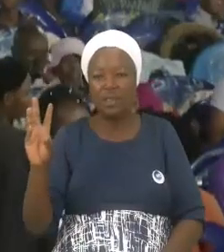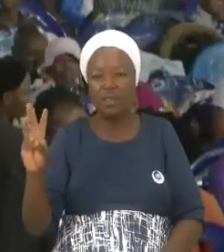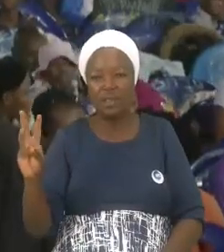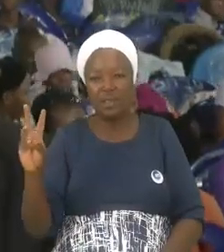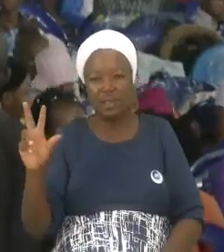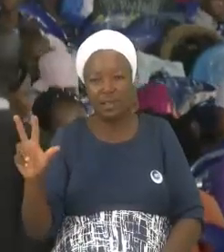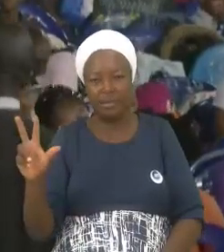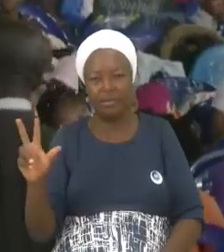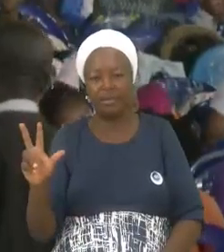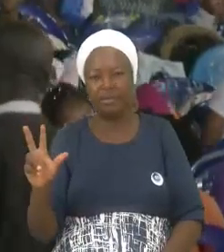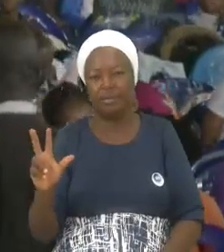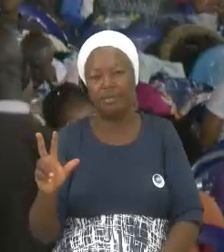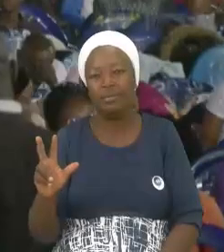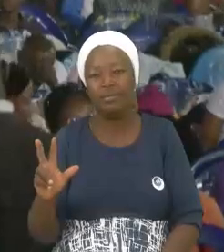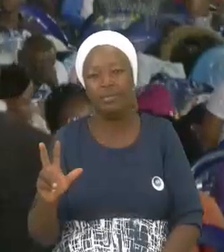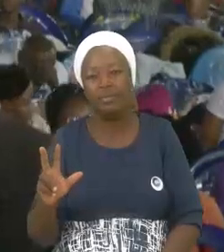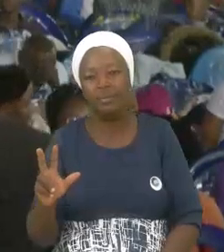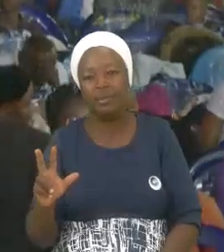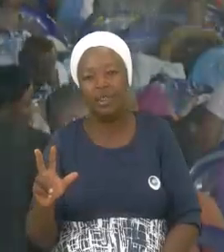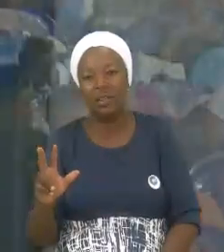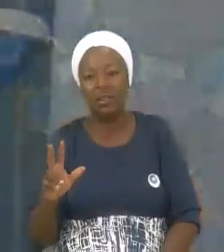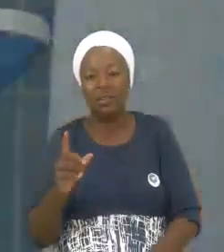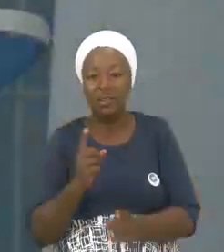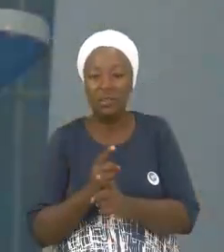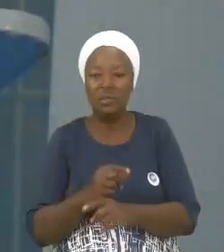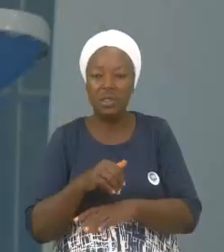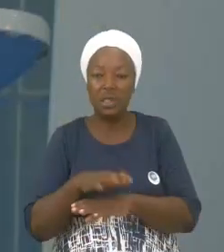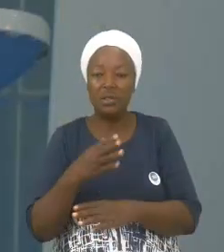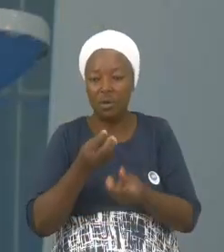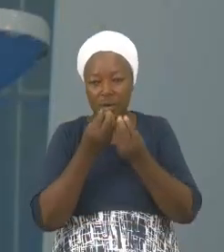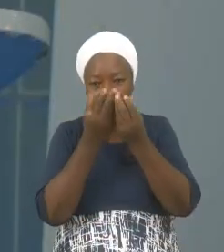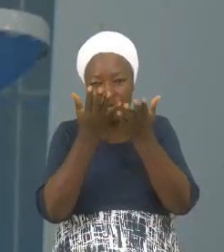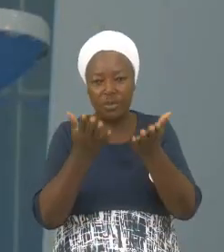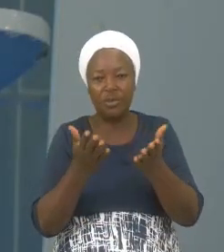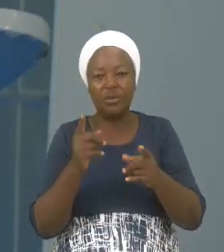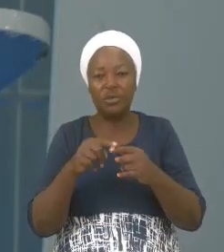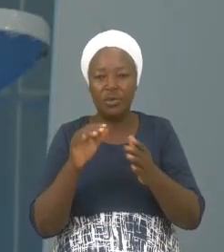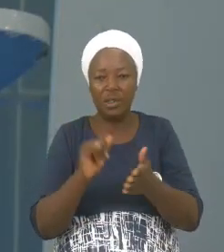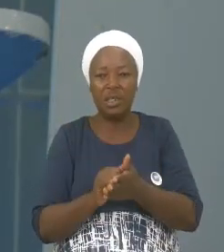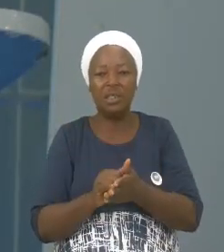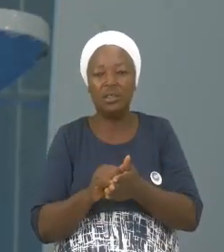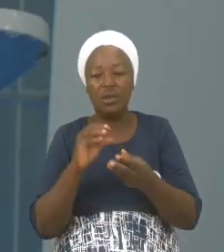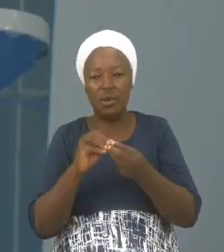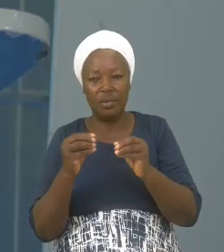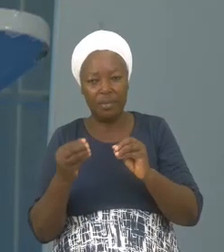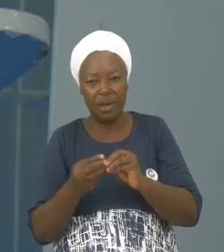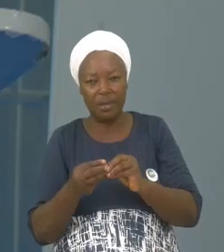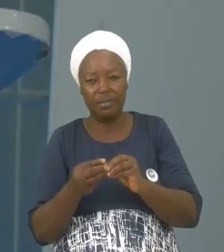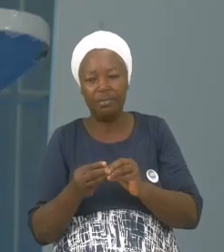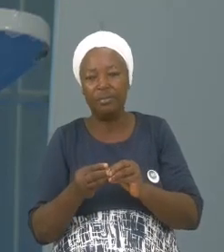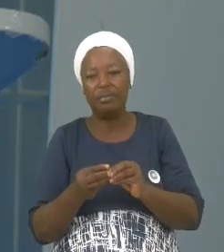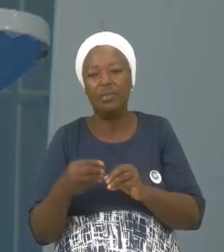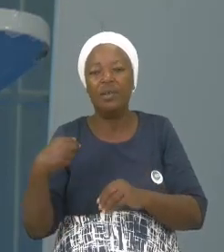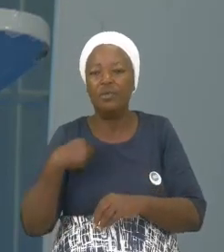+234 91 54 44 92 63. Just send your information to that line through WhatsApp as